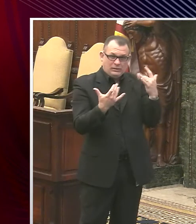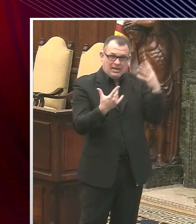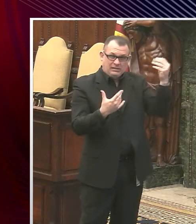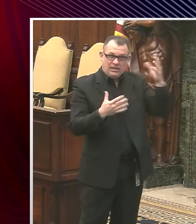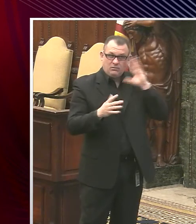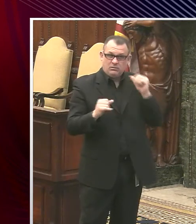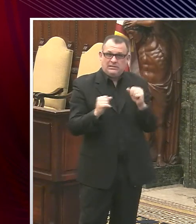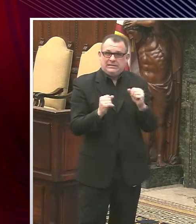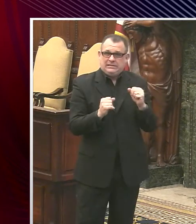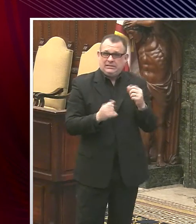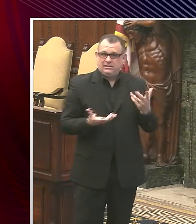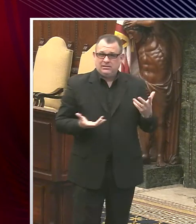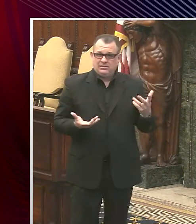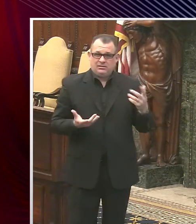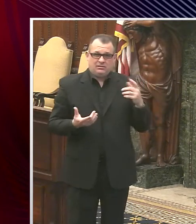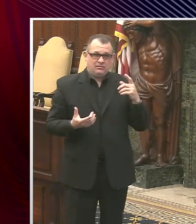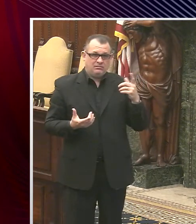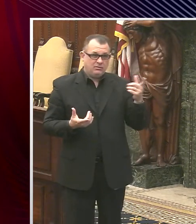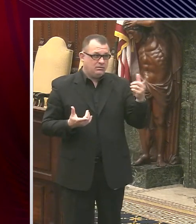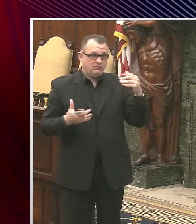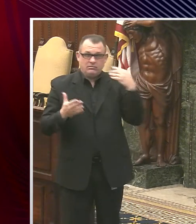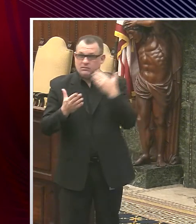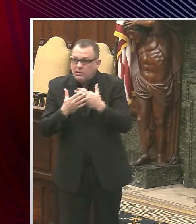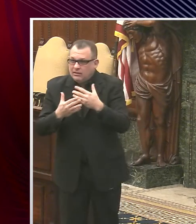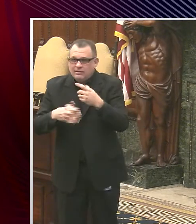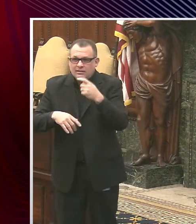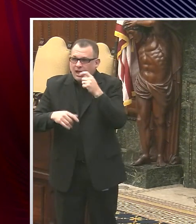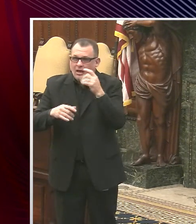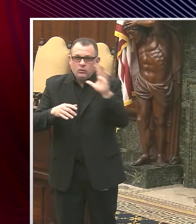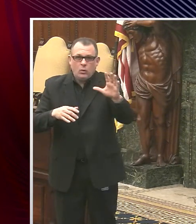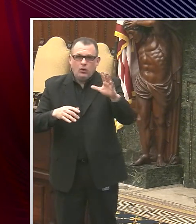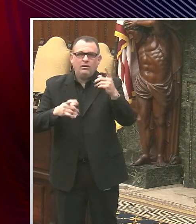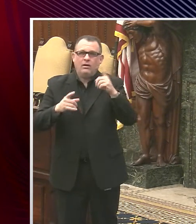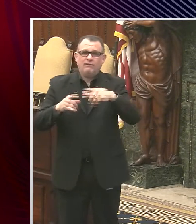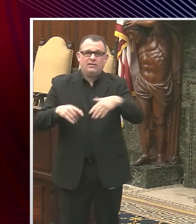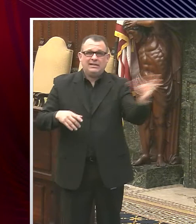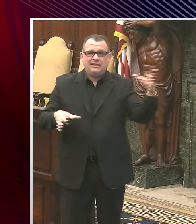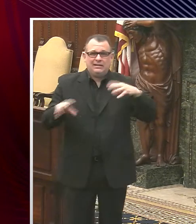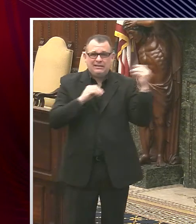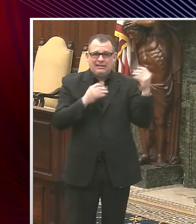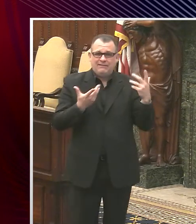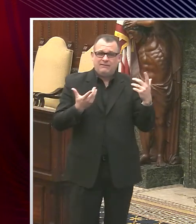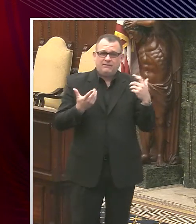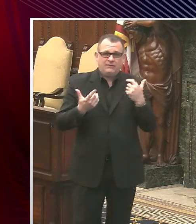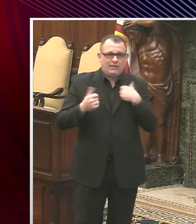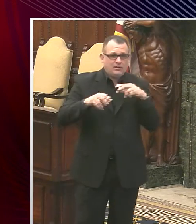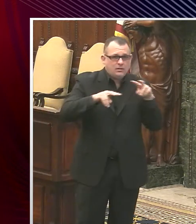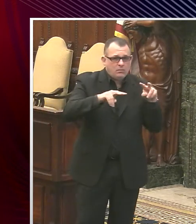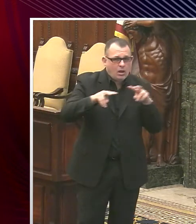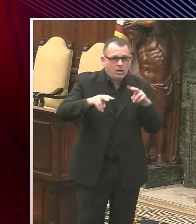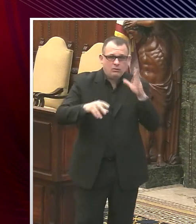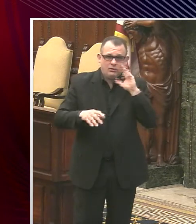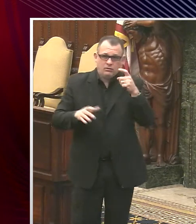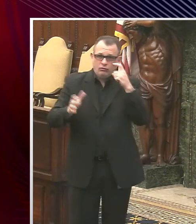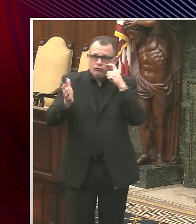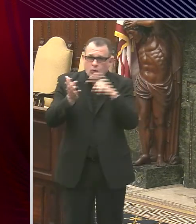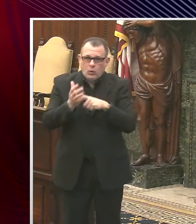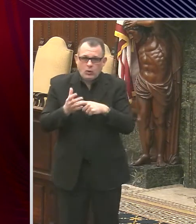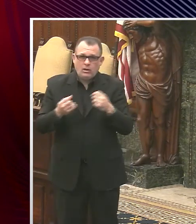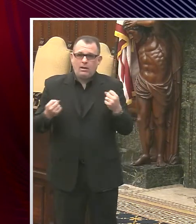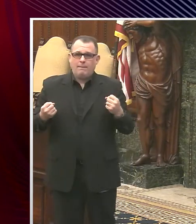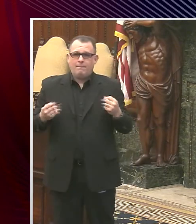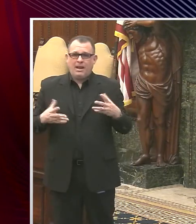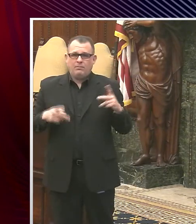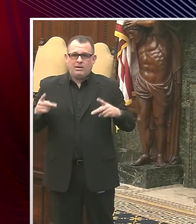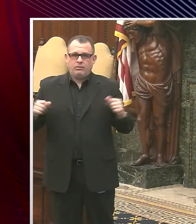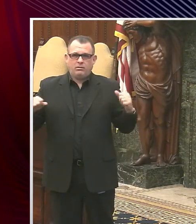told to come back another day, they may be turned away. And then we'll have people monitoring this very closely on the scene. And if we find that we have many, many people come in